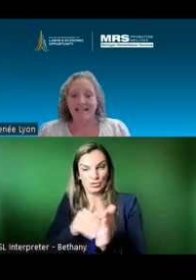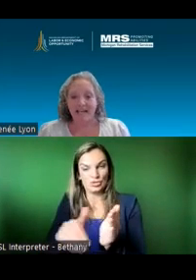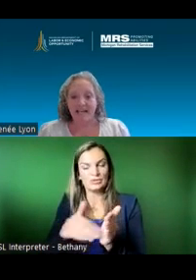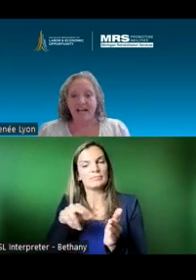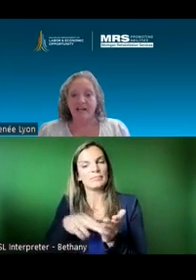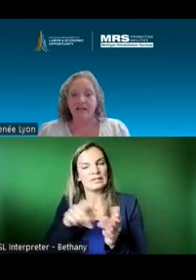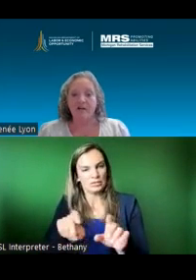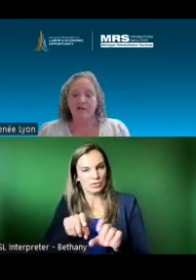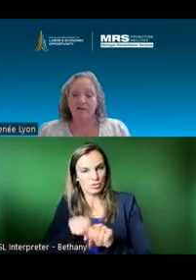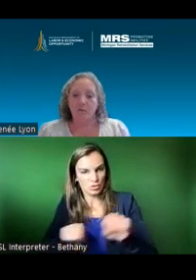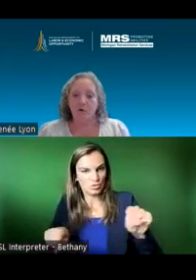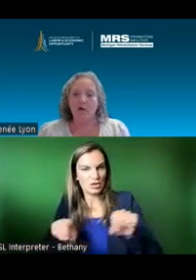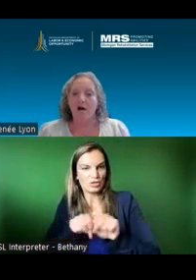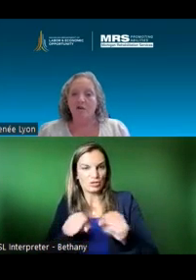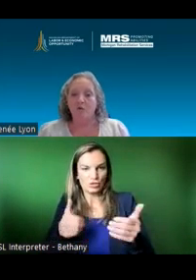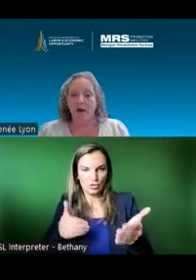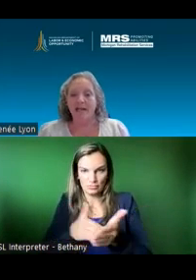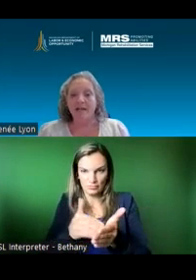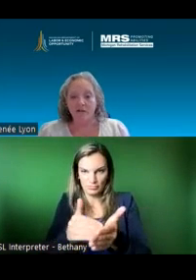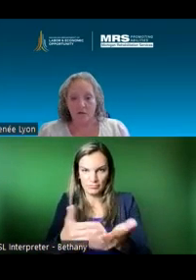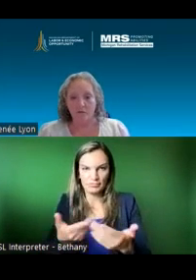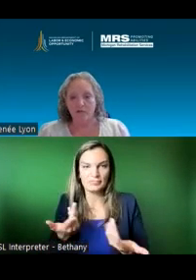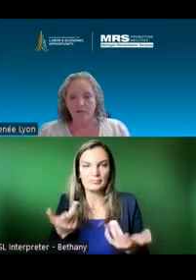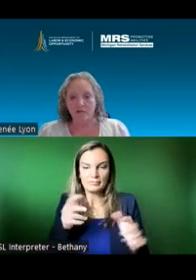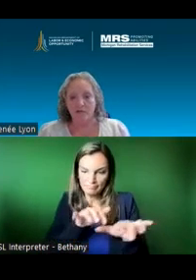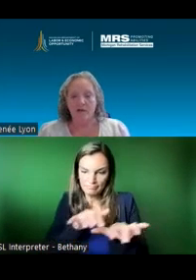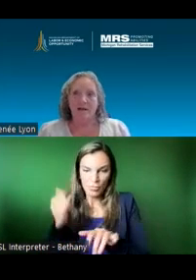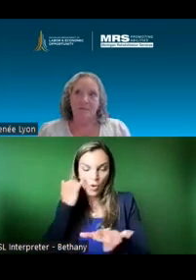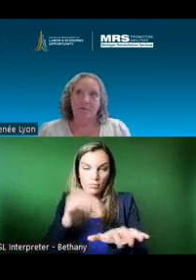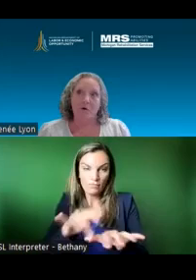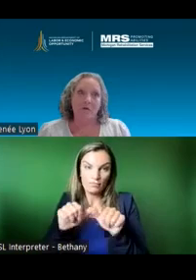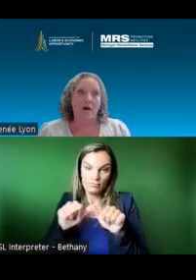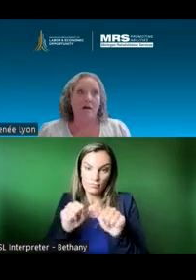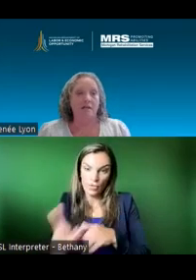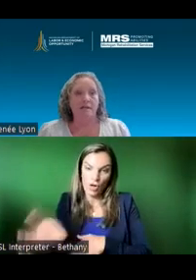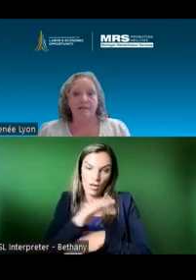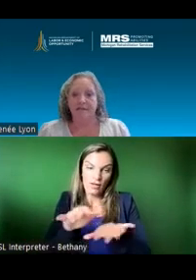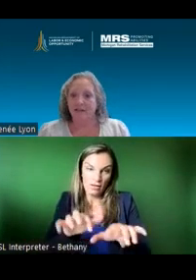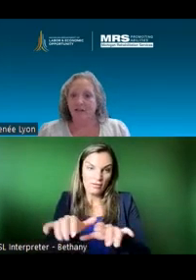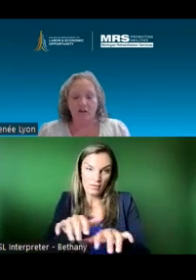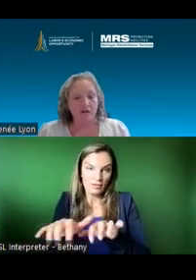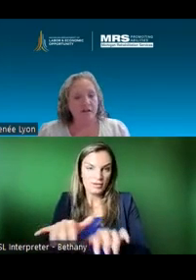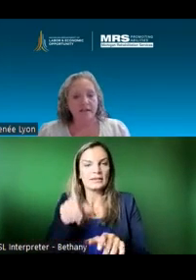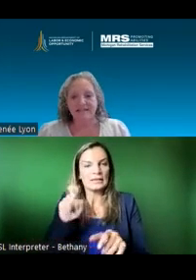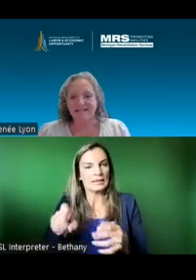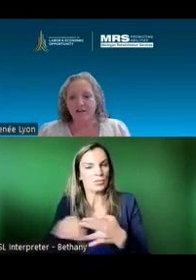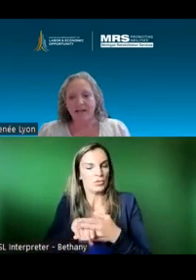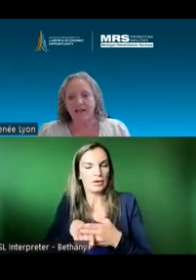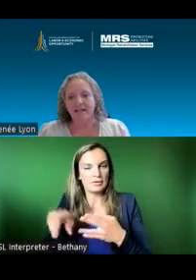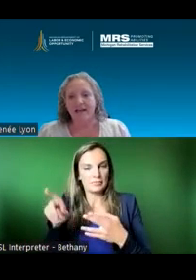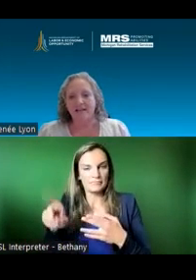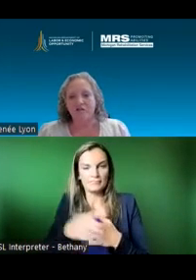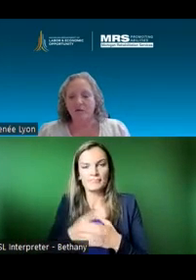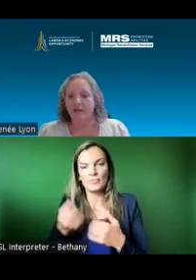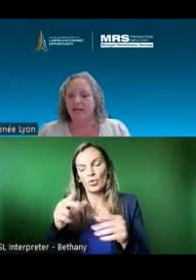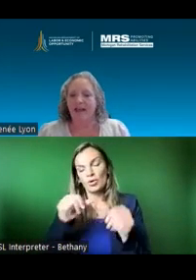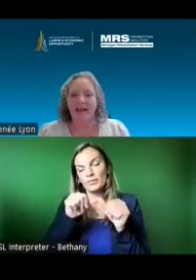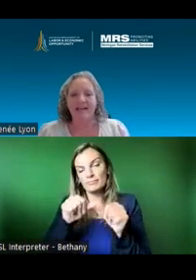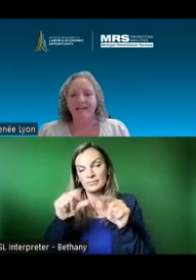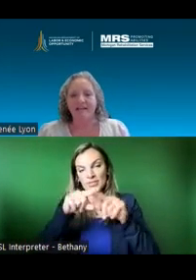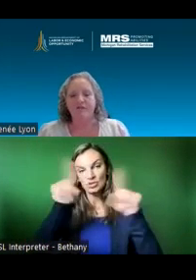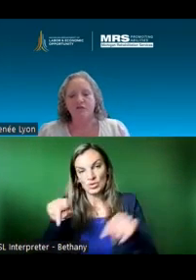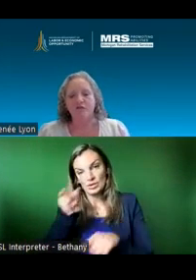Prolonged keying, prolonged writing notes, prolonged looking, staring at that